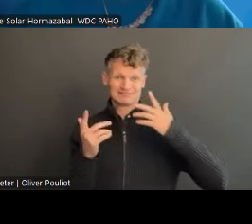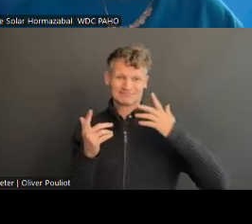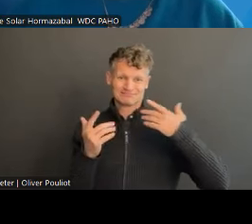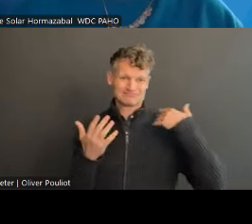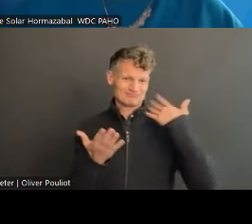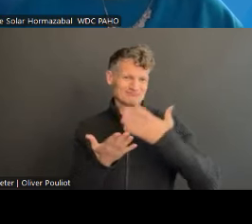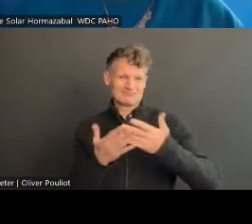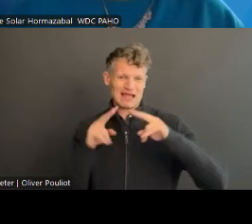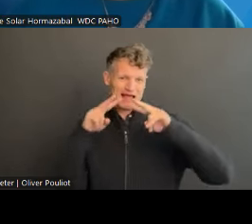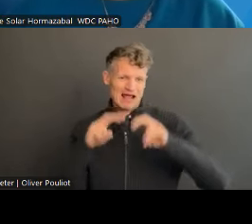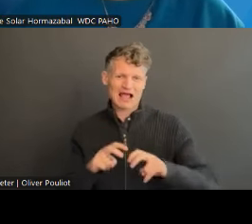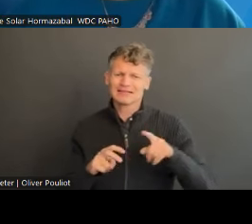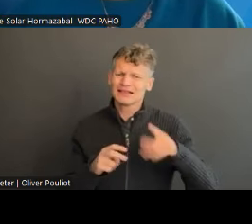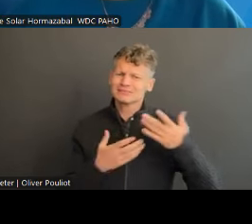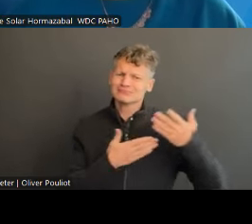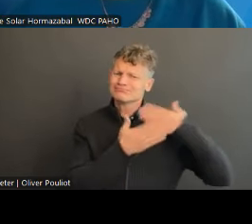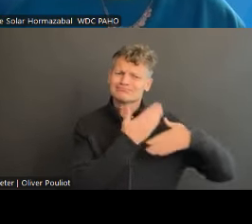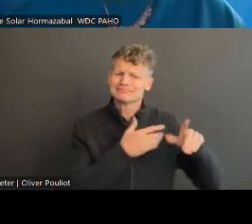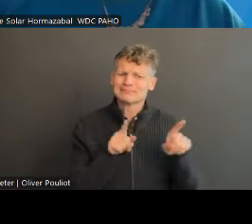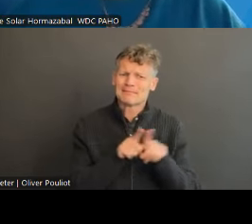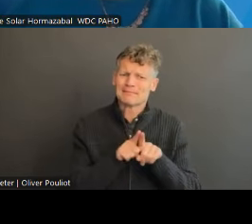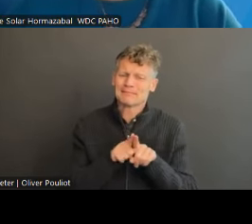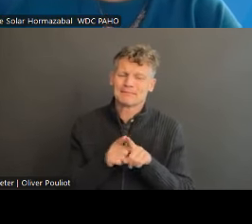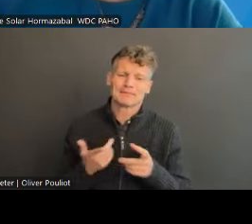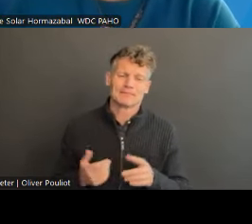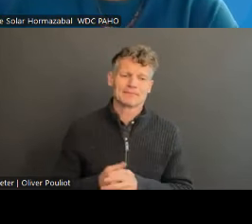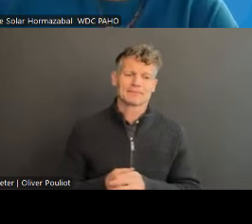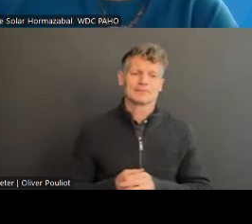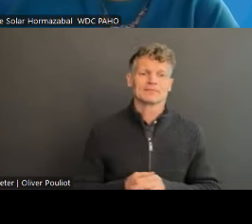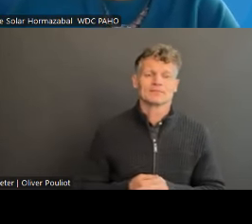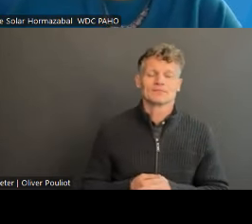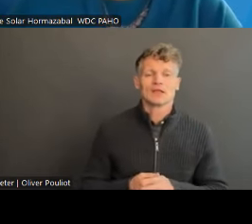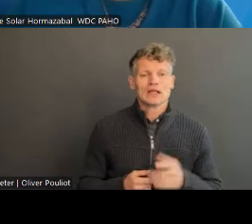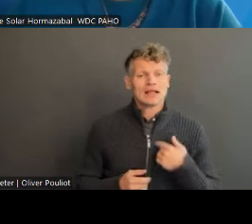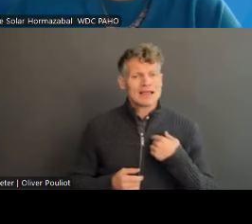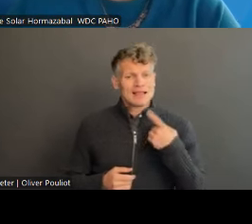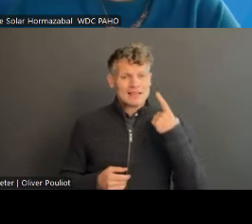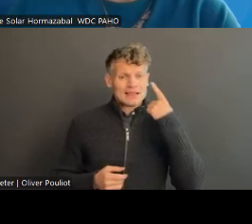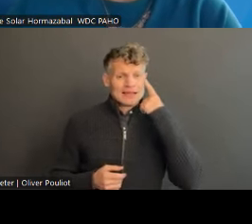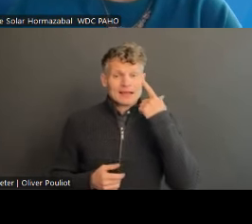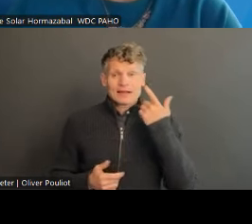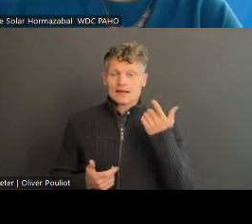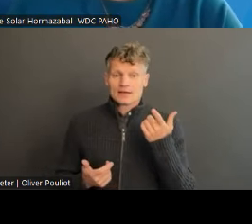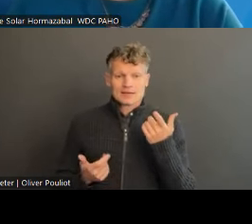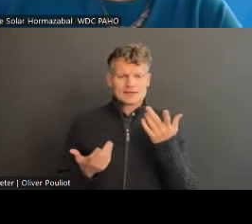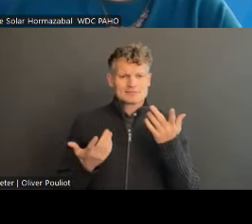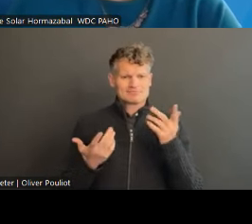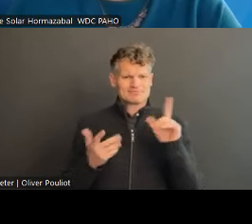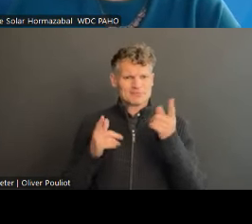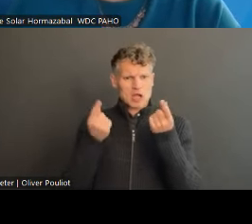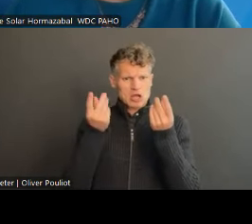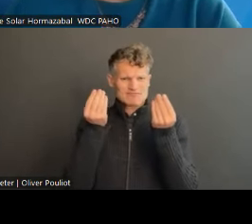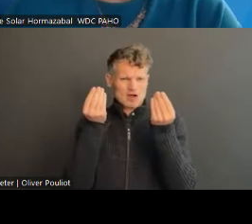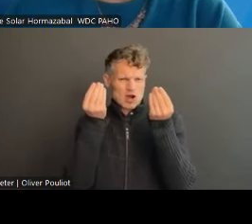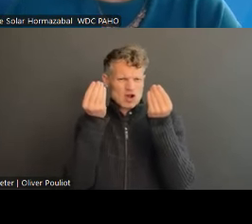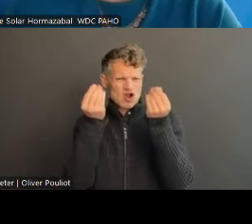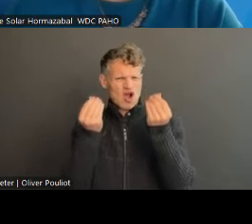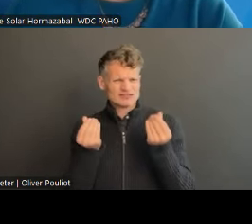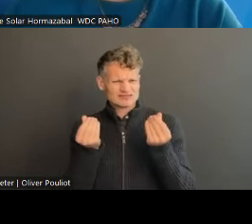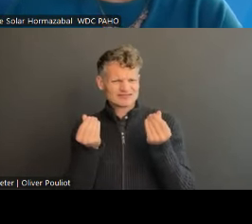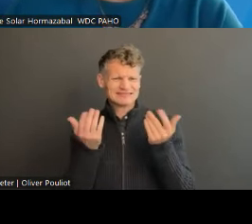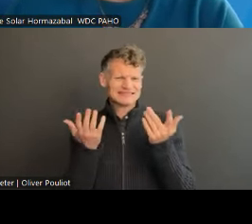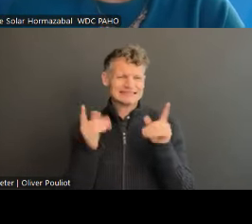course, referimos and la causa de los we casos talk about de the, por qué una the, the persona tiene este cause. problema de salud y Why enfermedad, is this person hacemos suffering la from this health diferencia